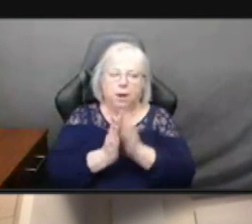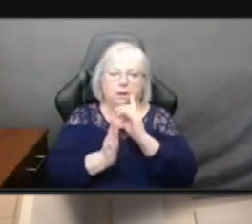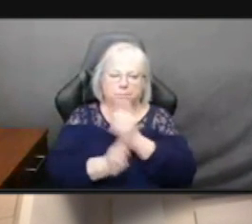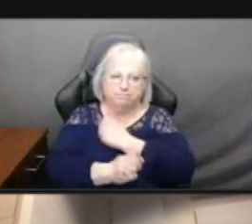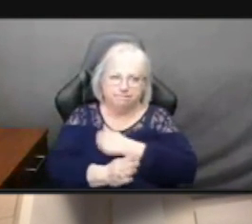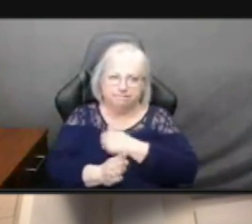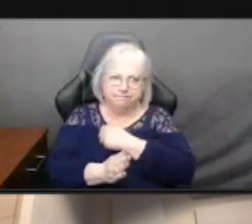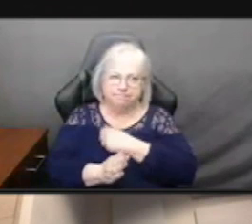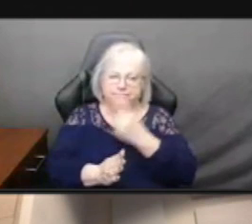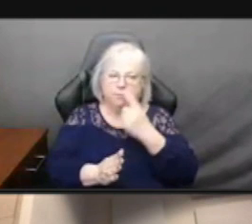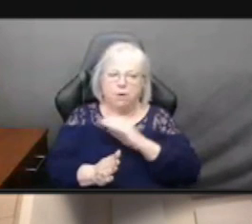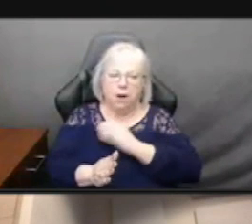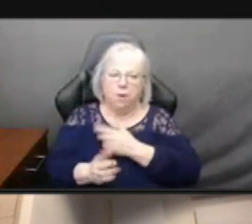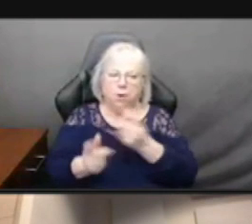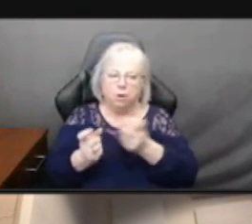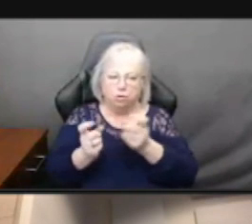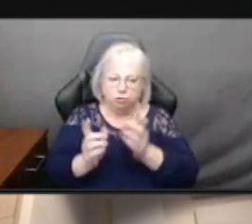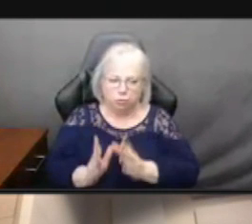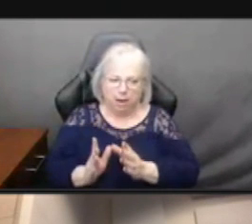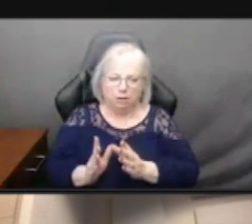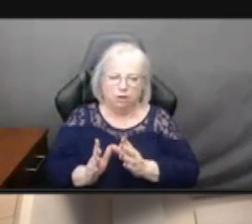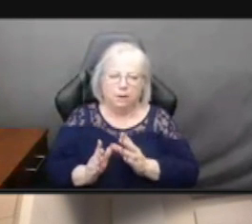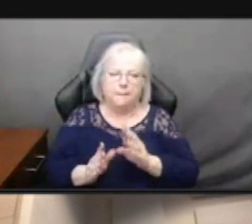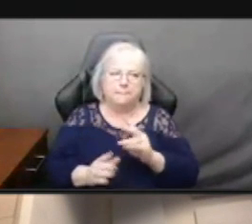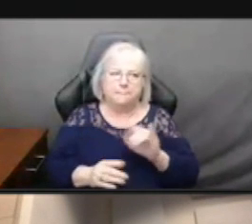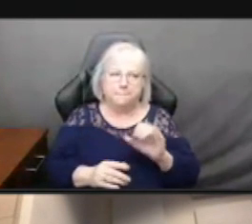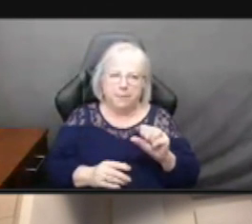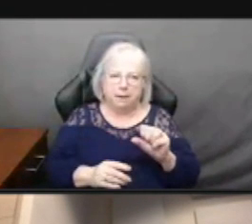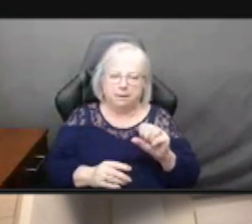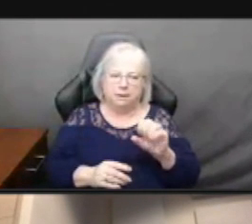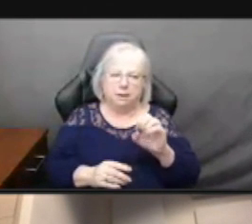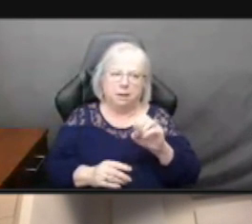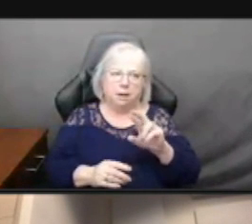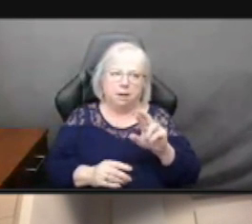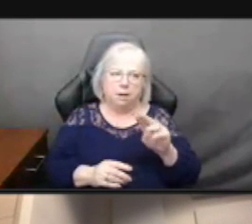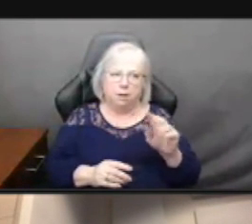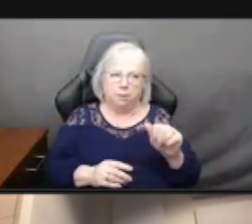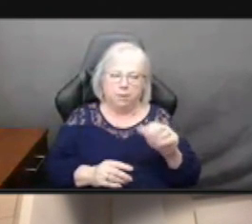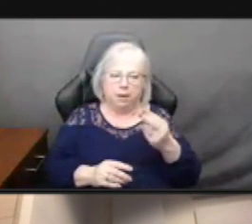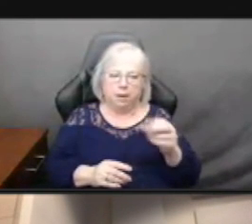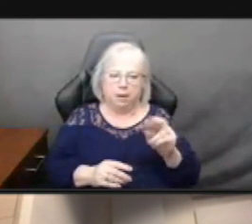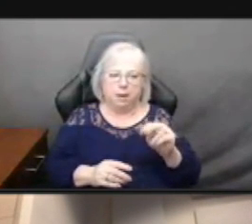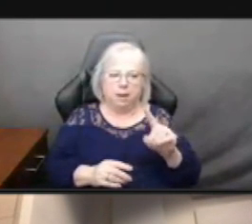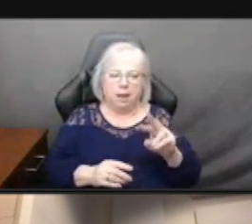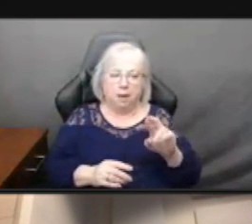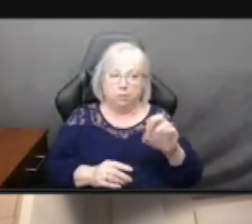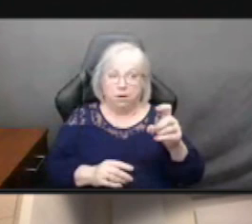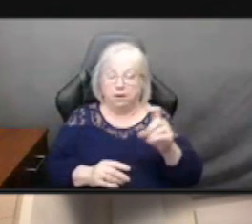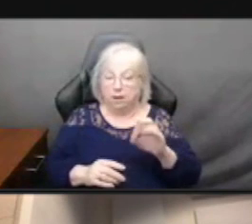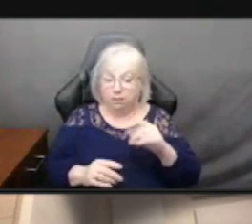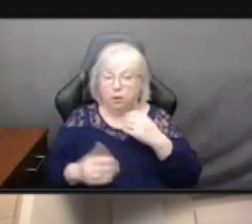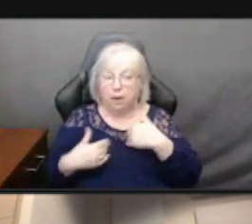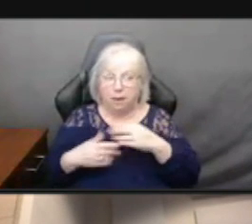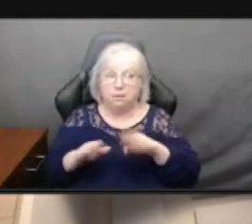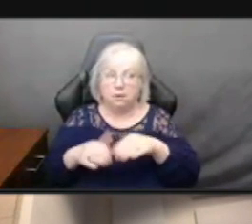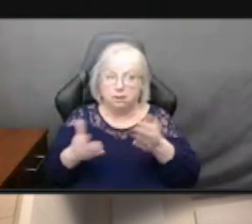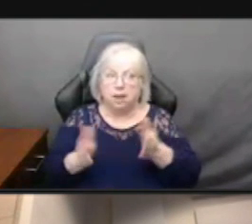director, Mrs. Irma Hendricks. You're going to have an invocation